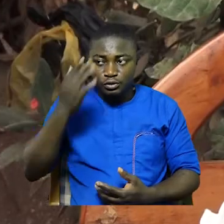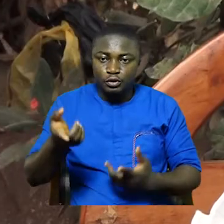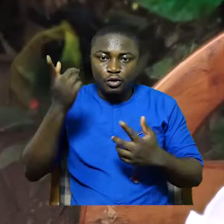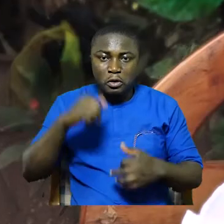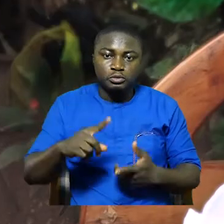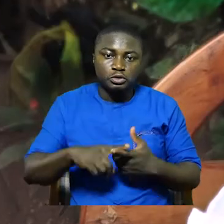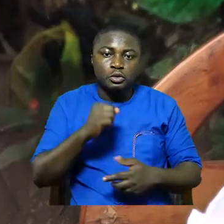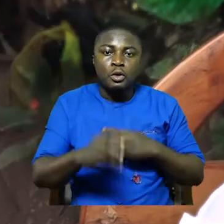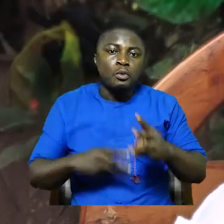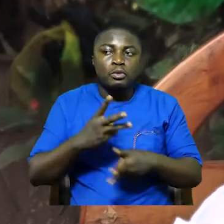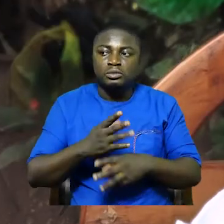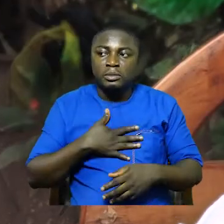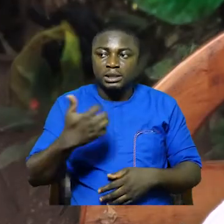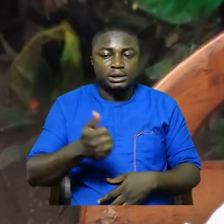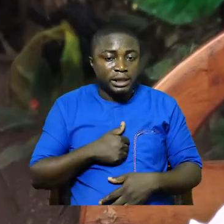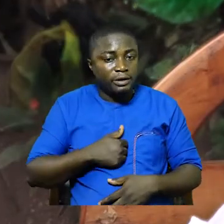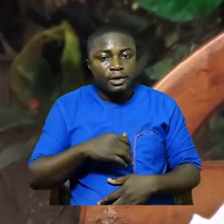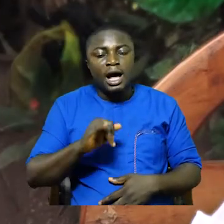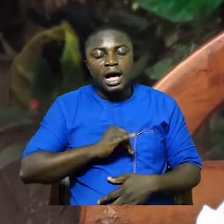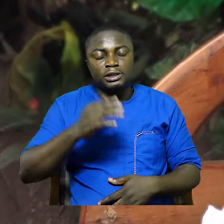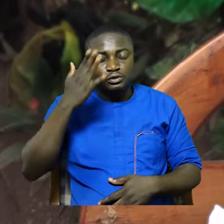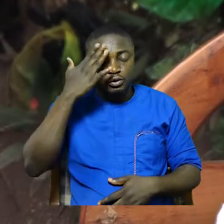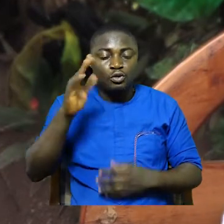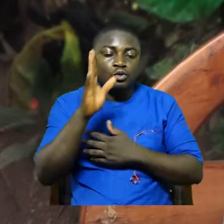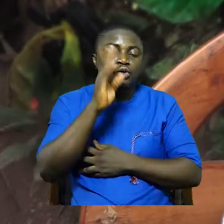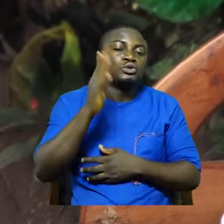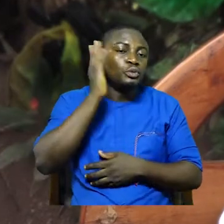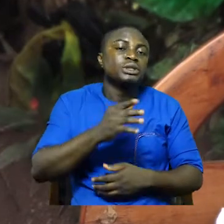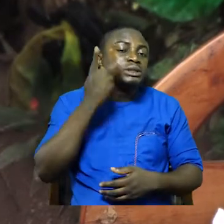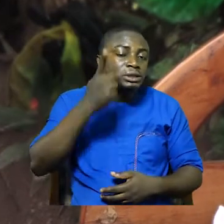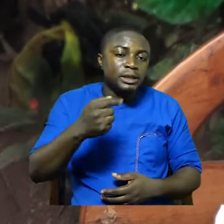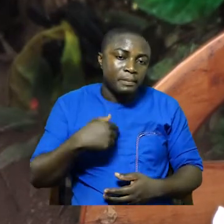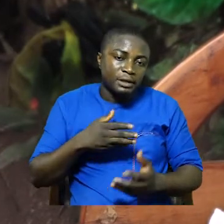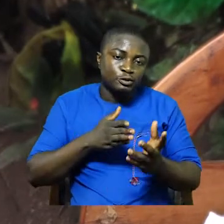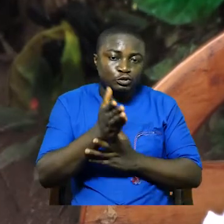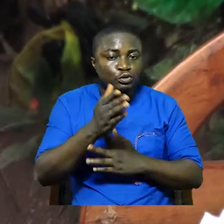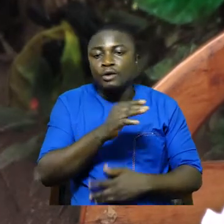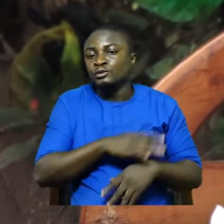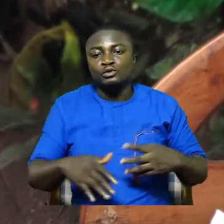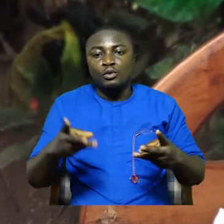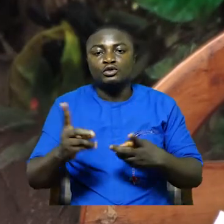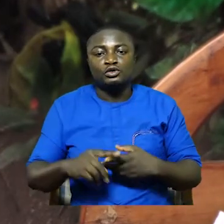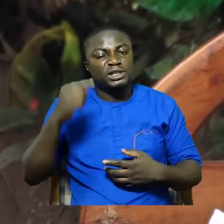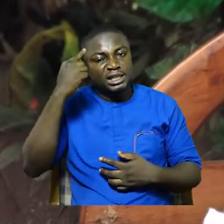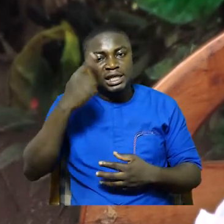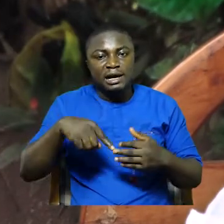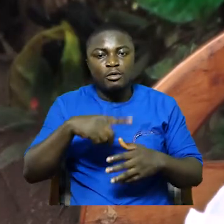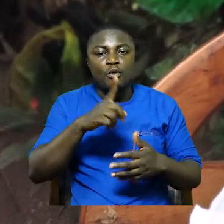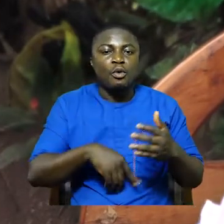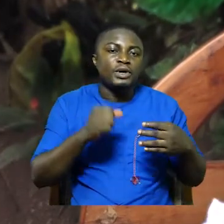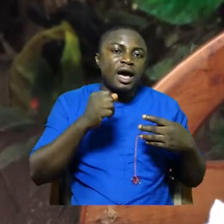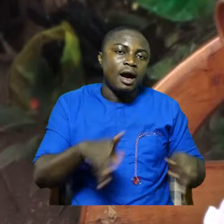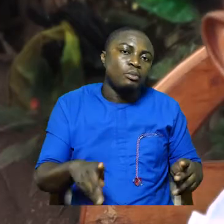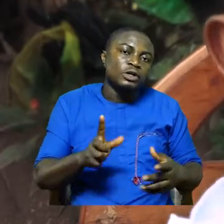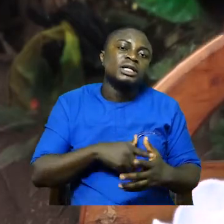One thing I know is that I didn't come to this world by myself. So I just know that God is going to see me through. I don't want to